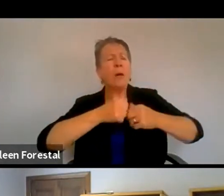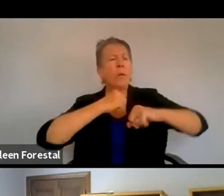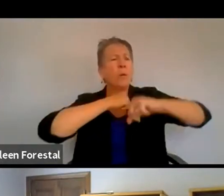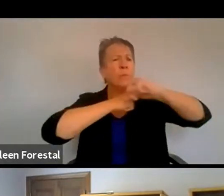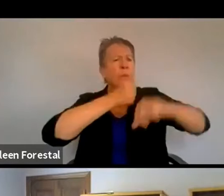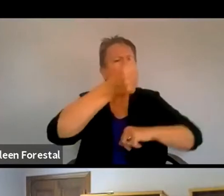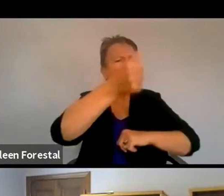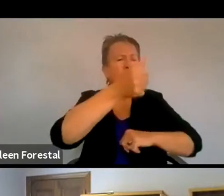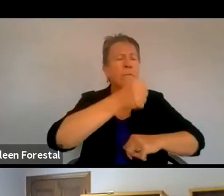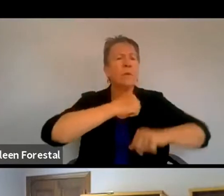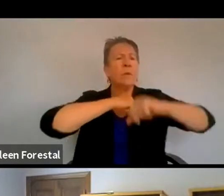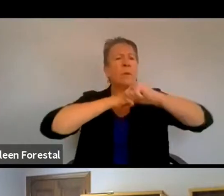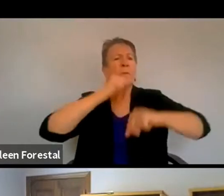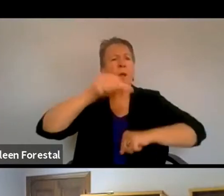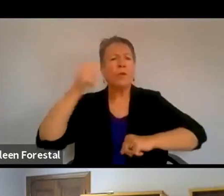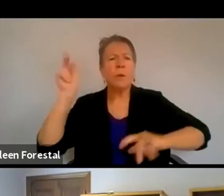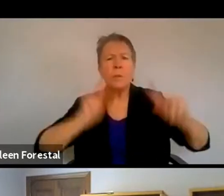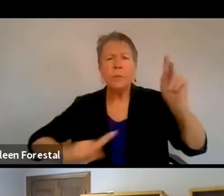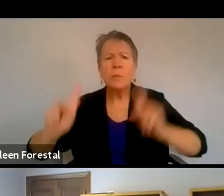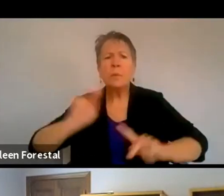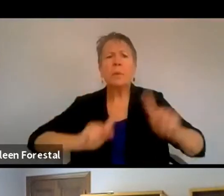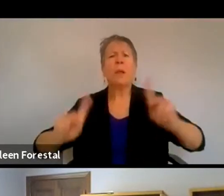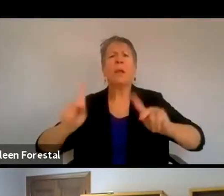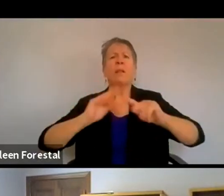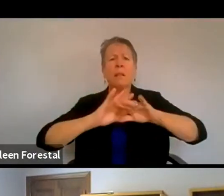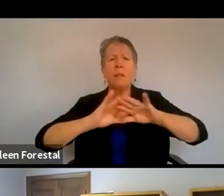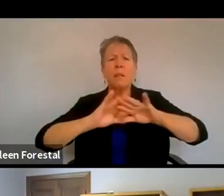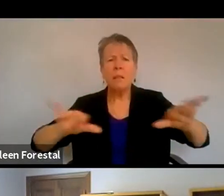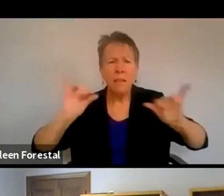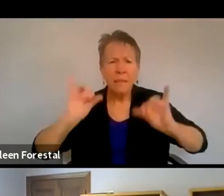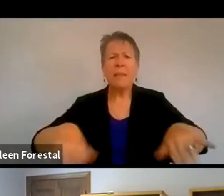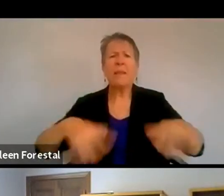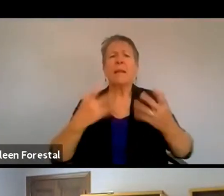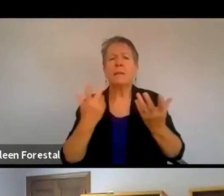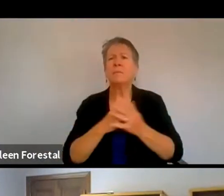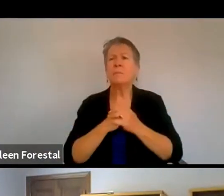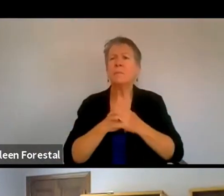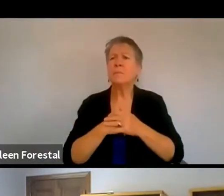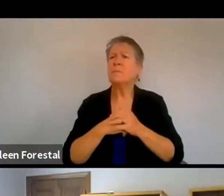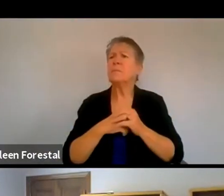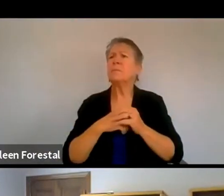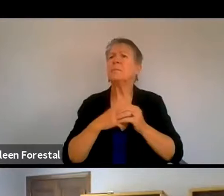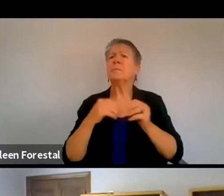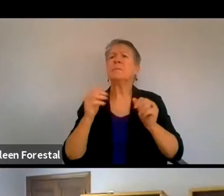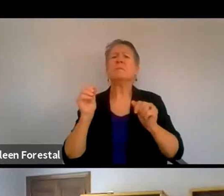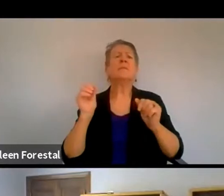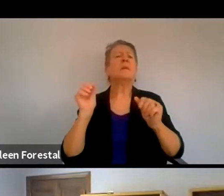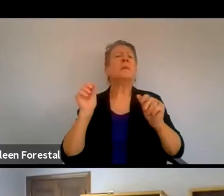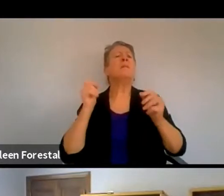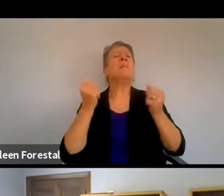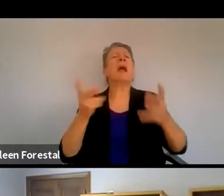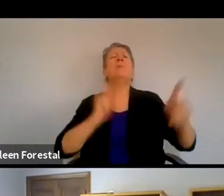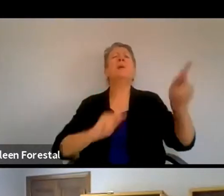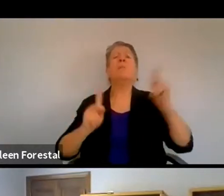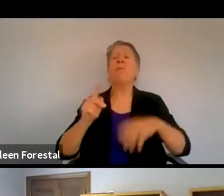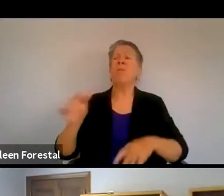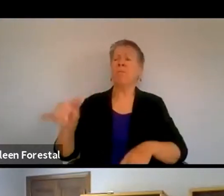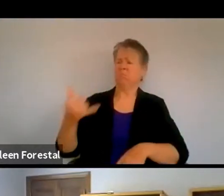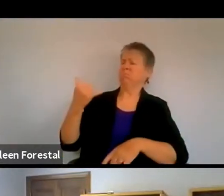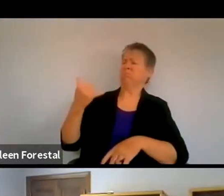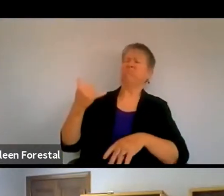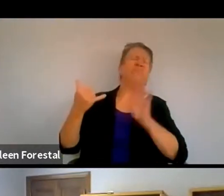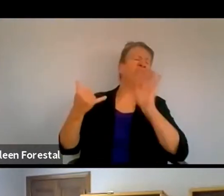still consistently refusing to provide information on those they might have had close contact